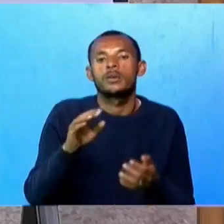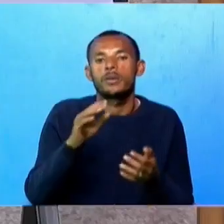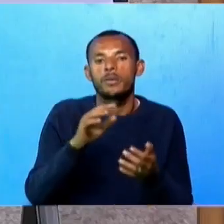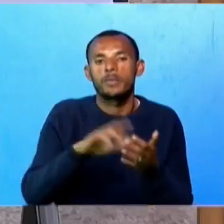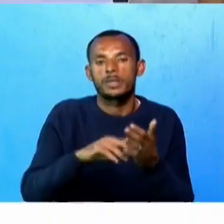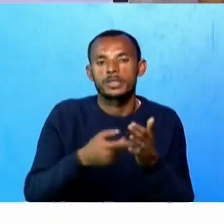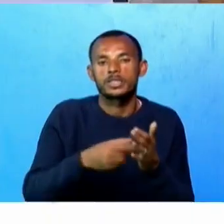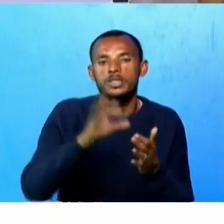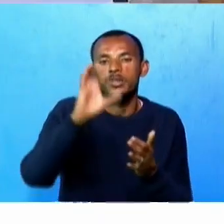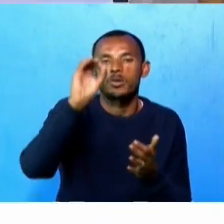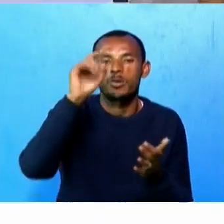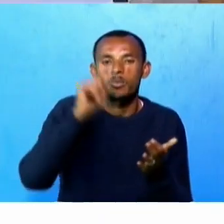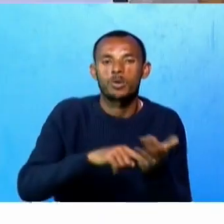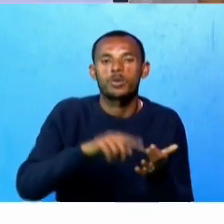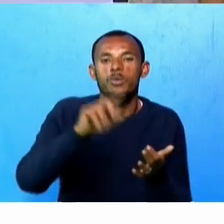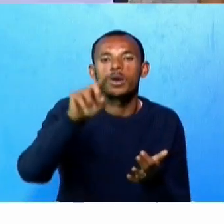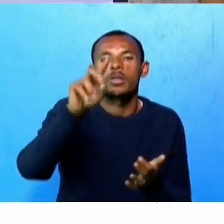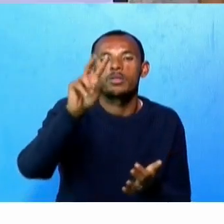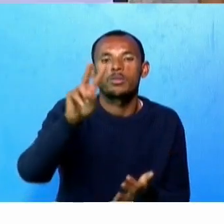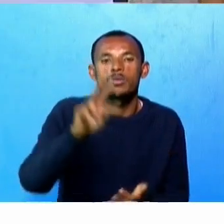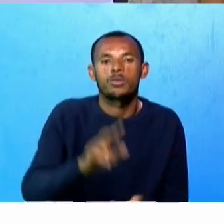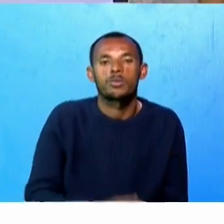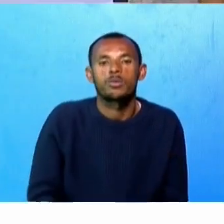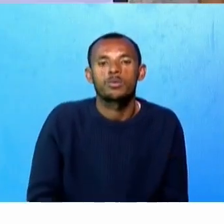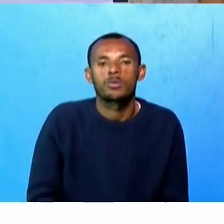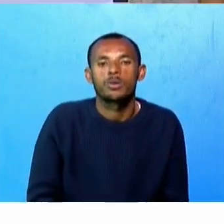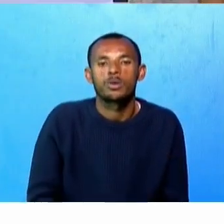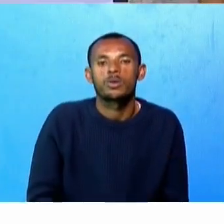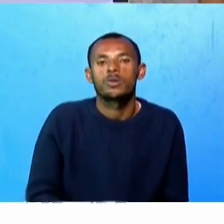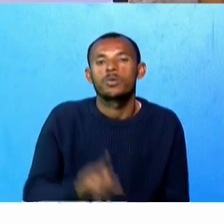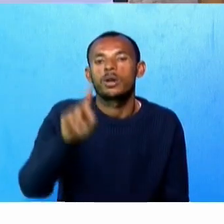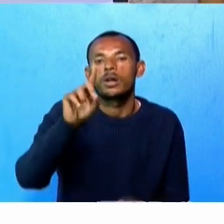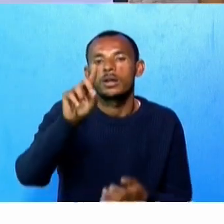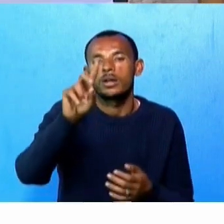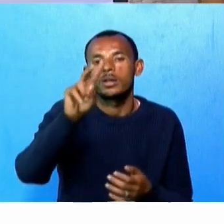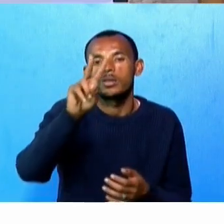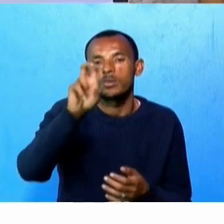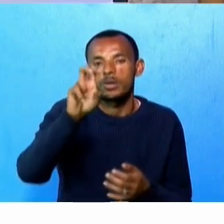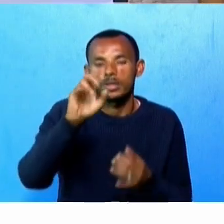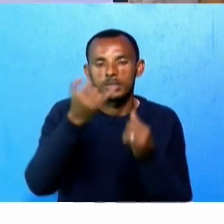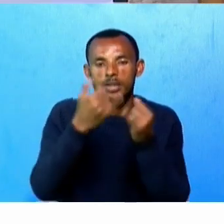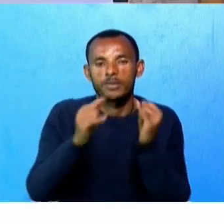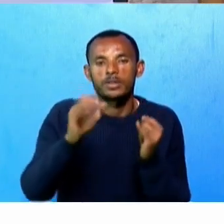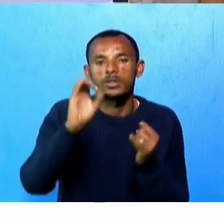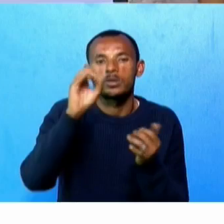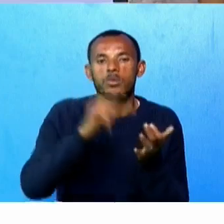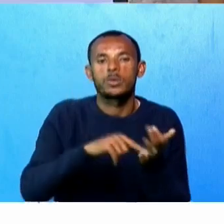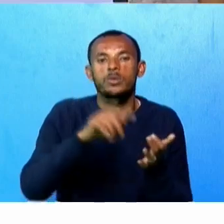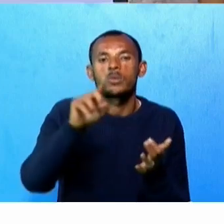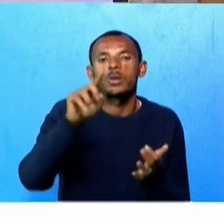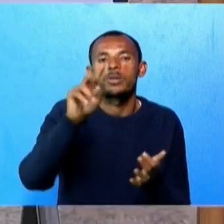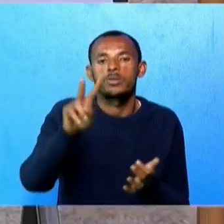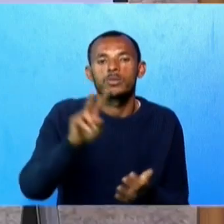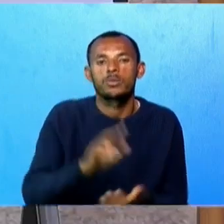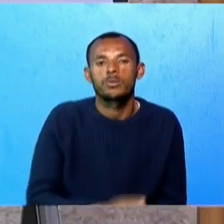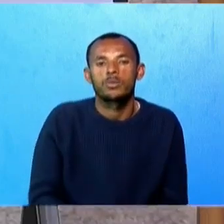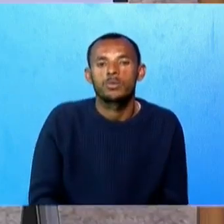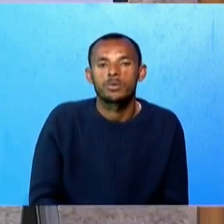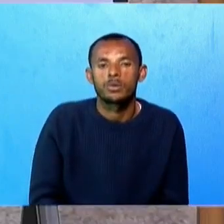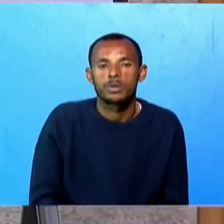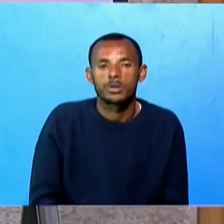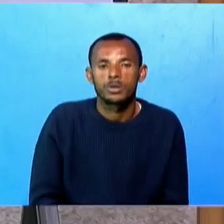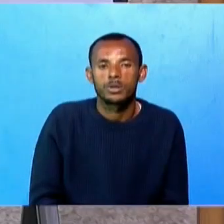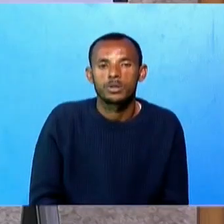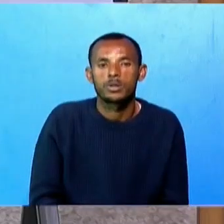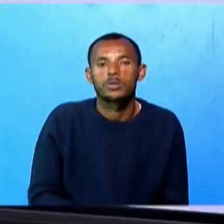Okay, so make it like 120 over 0.12. Okay,